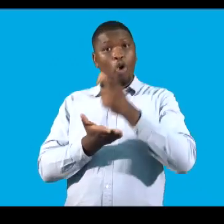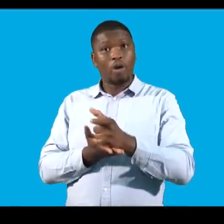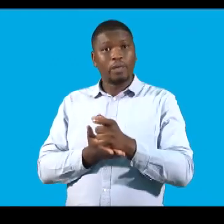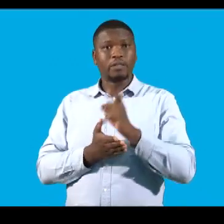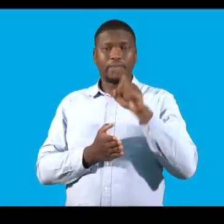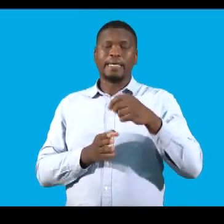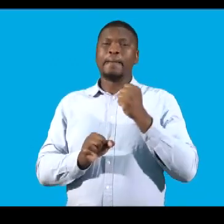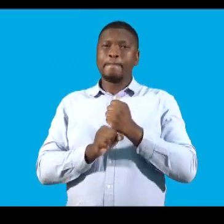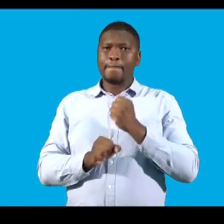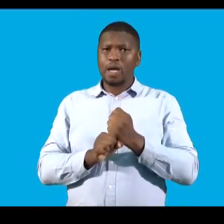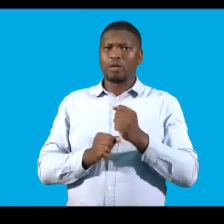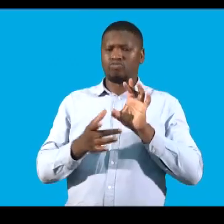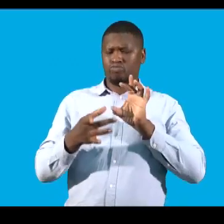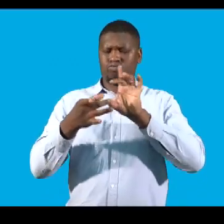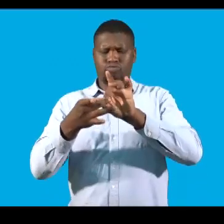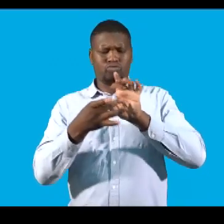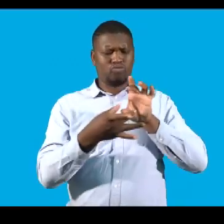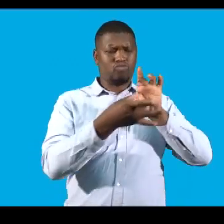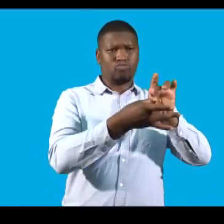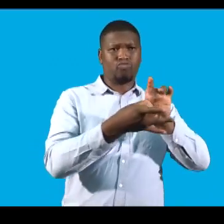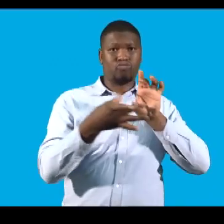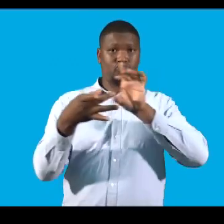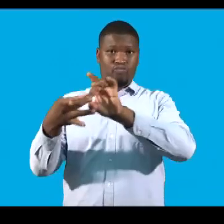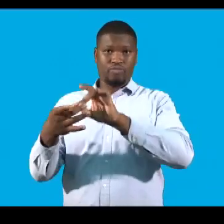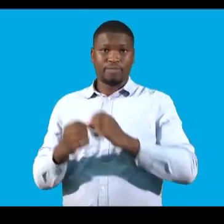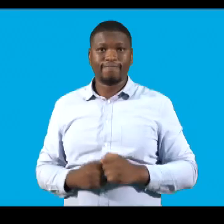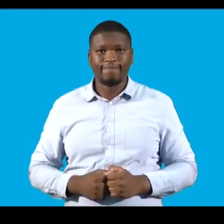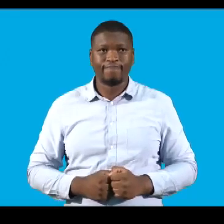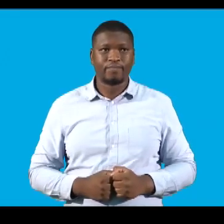able to make logical connections.